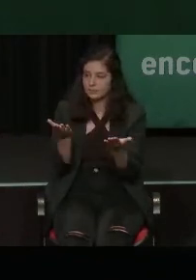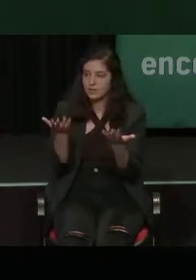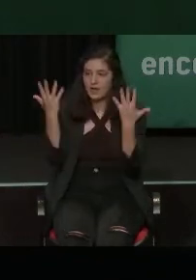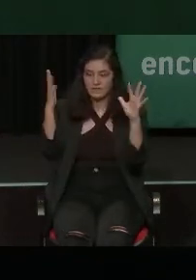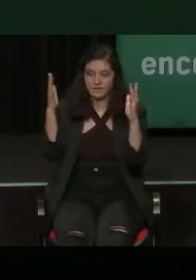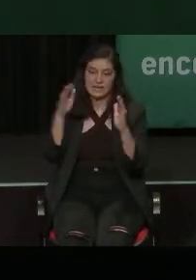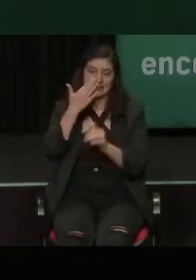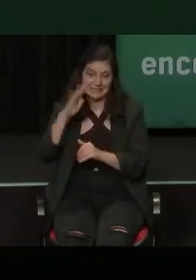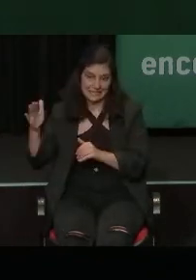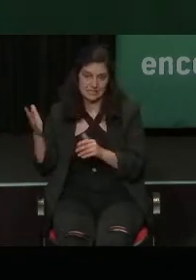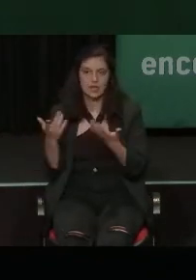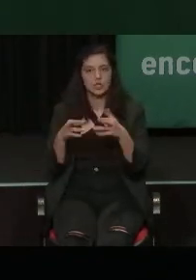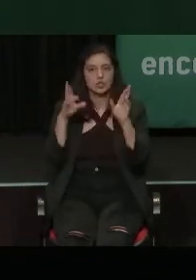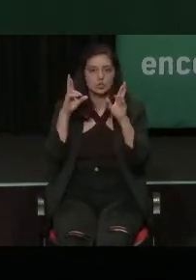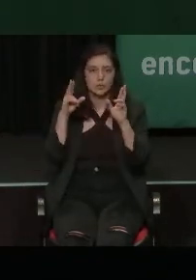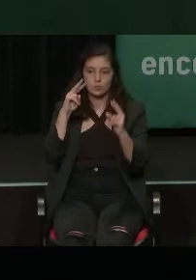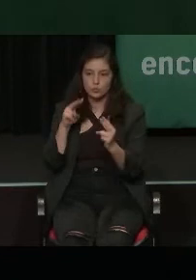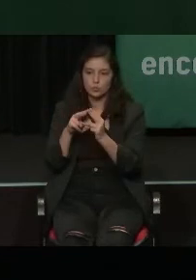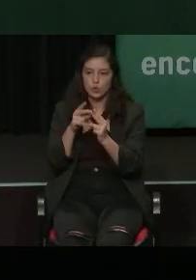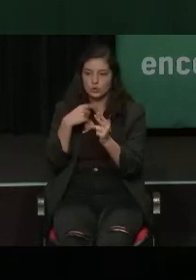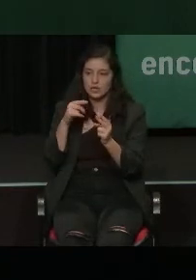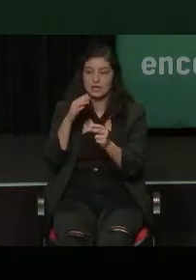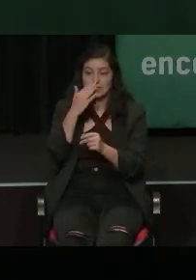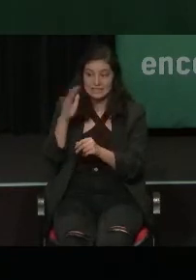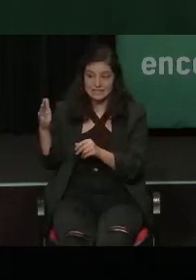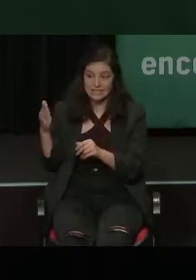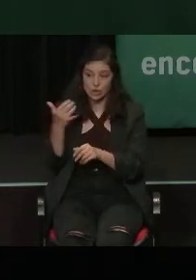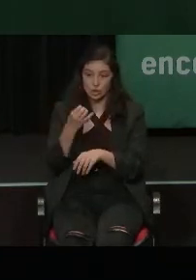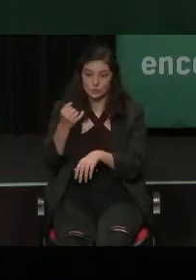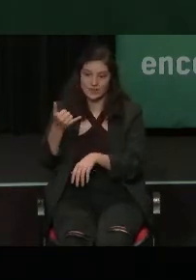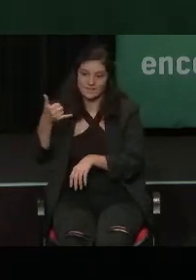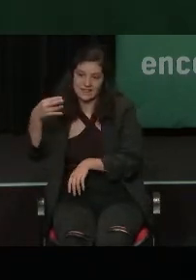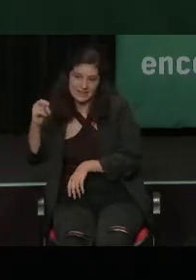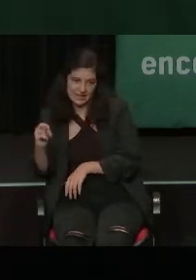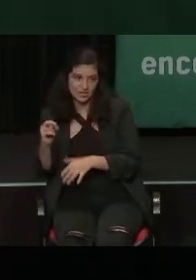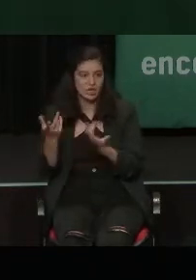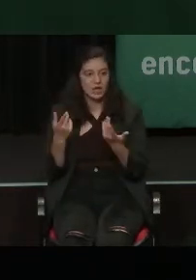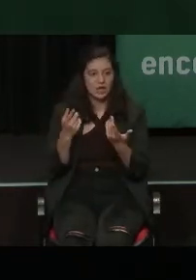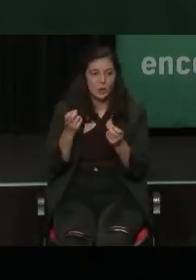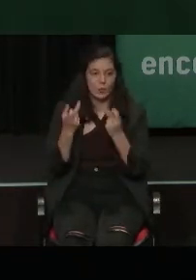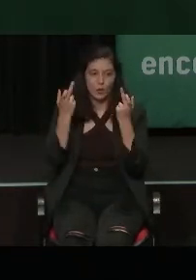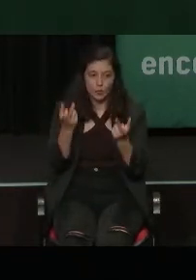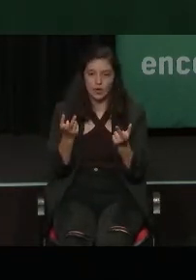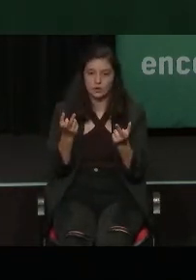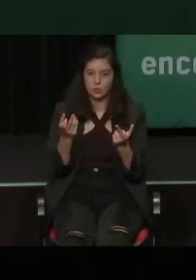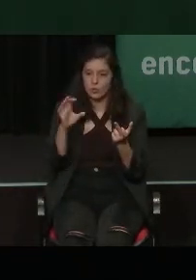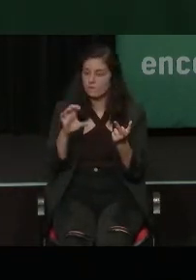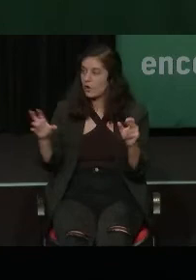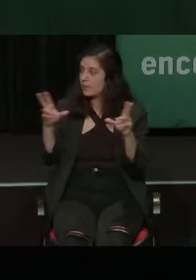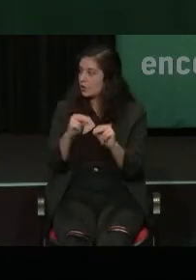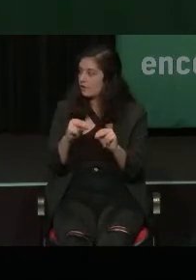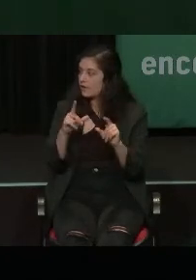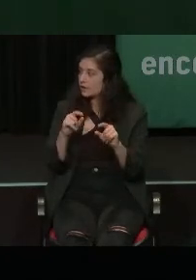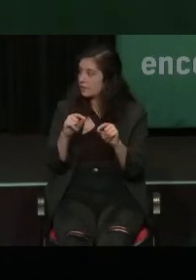a ciência e espero vê-los no próximo Ciência 2023, para o ano, com um novo formato